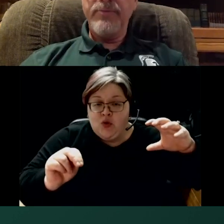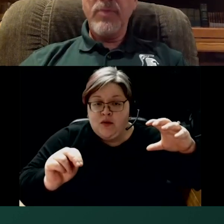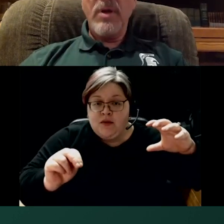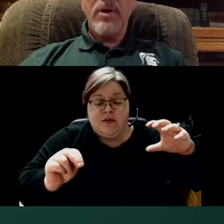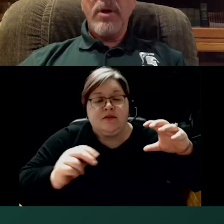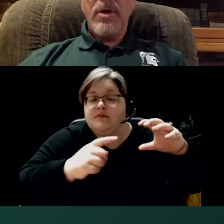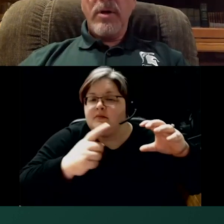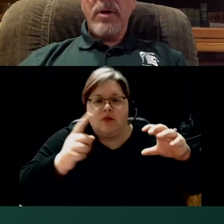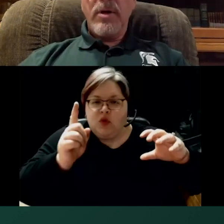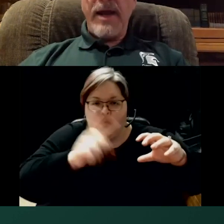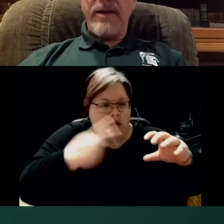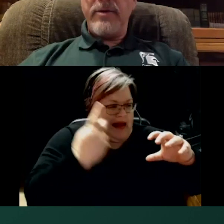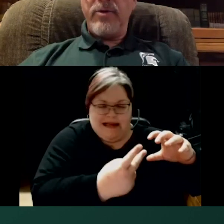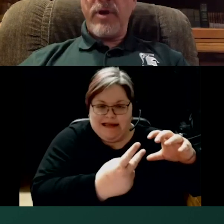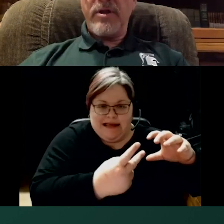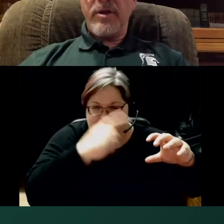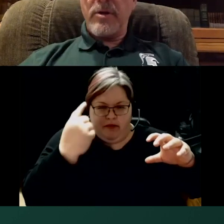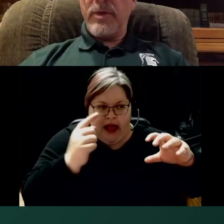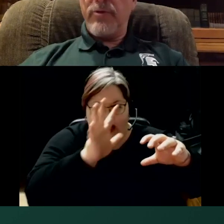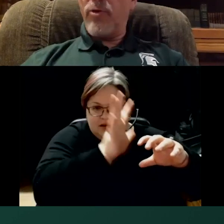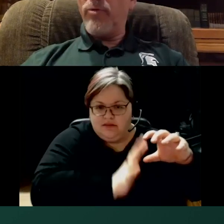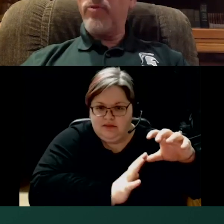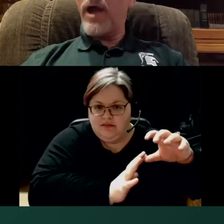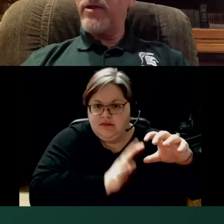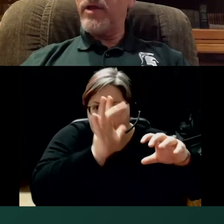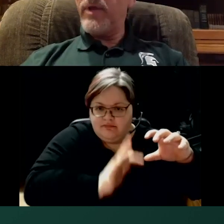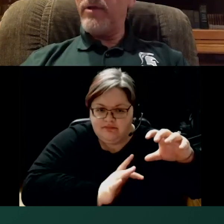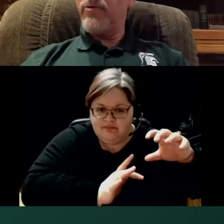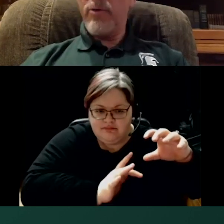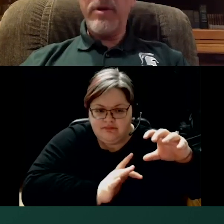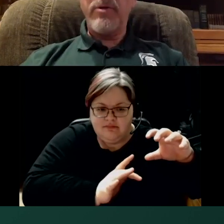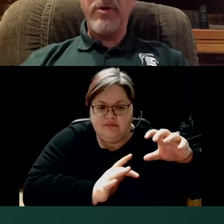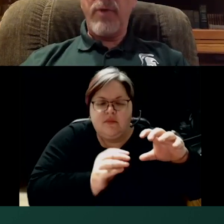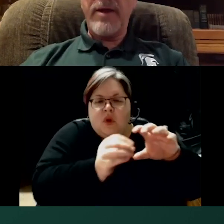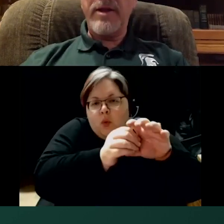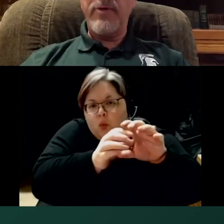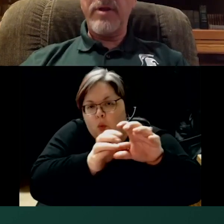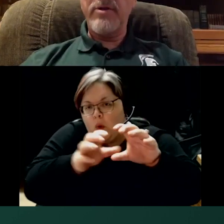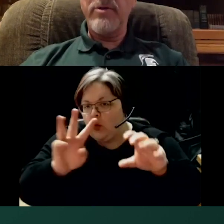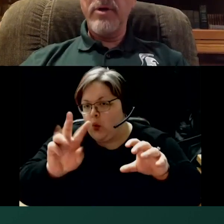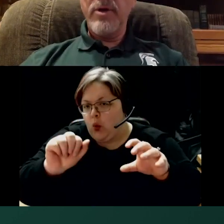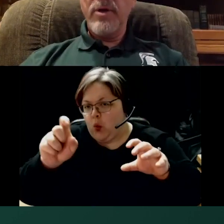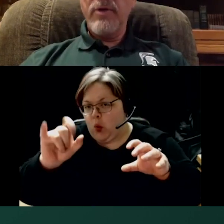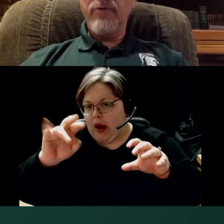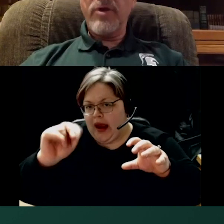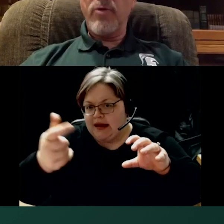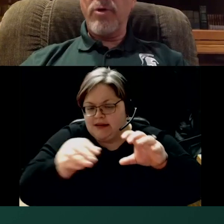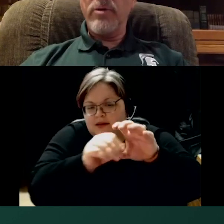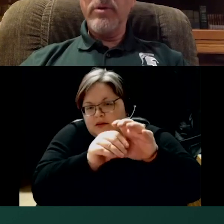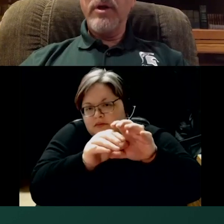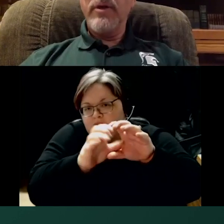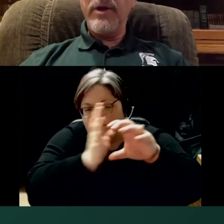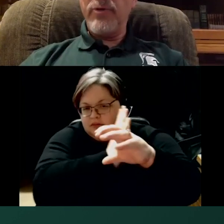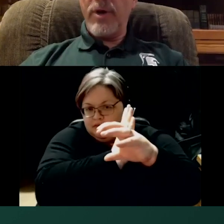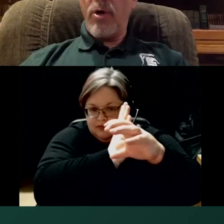line. And the crescent slowly grows. Waxing means growing, so it's a waxing crescent. First